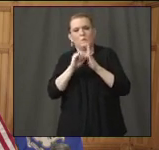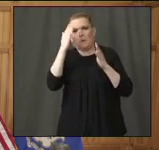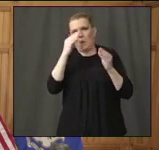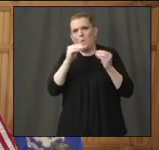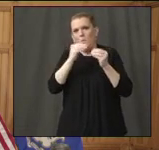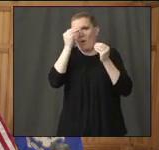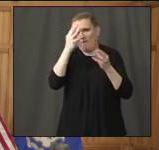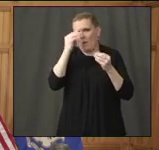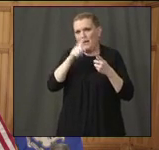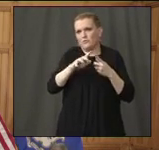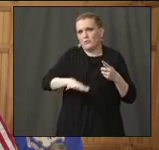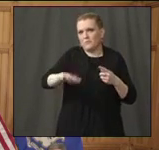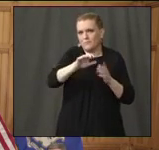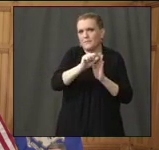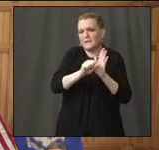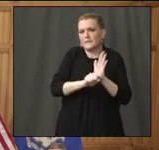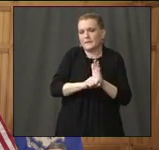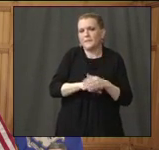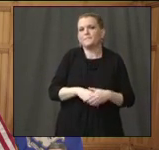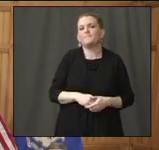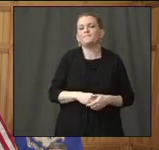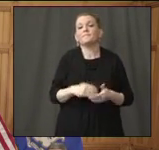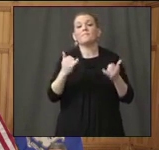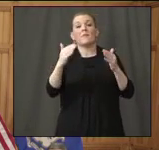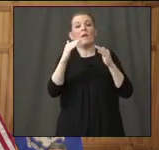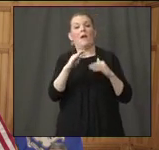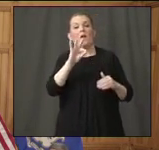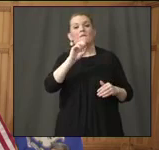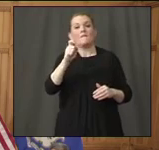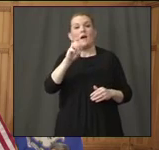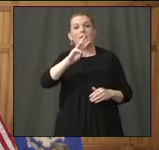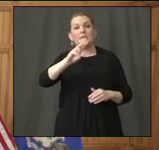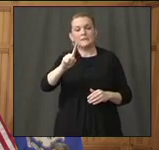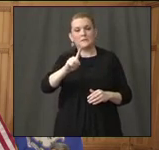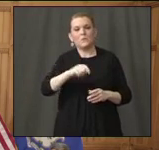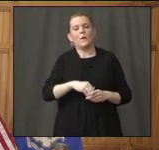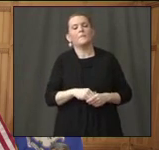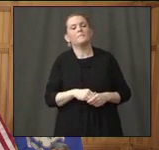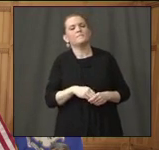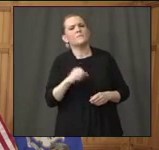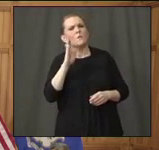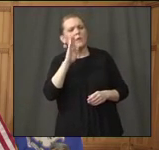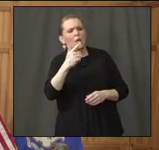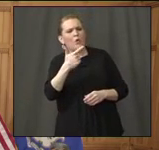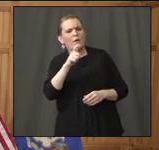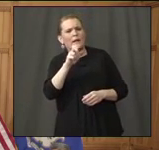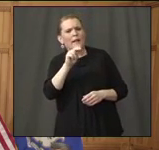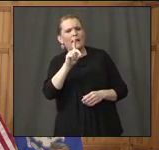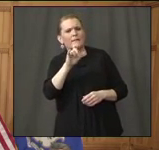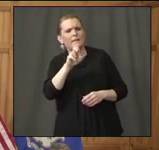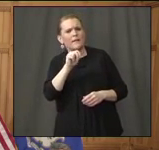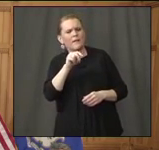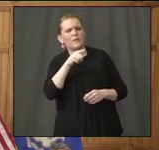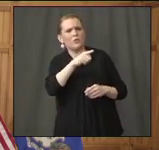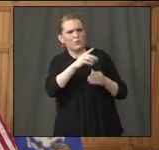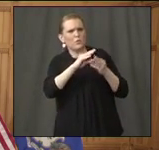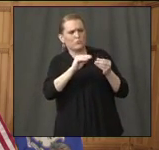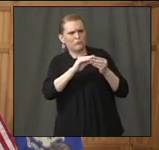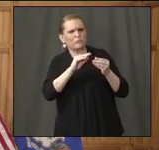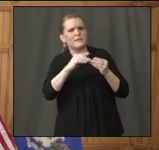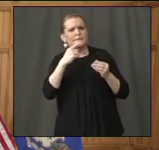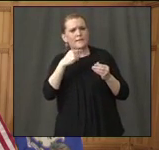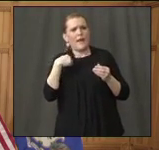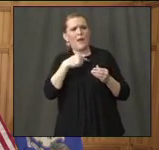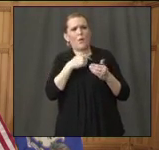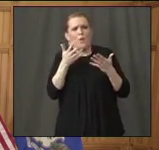Zania Maldonado, Fox 61. Gwendolyn, you shared you already have 5,000 applications for the Paycheck Protection Program